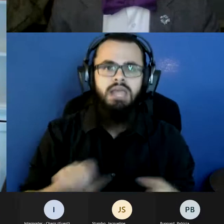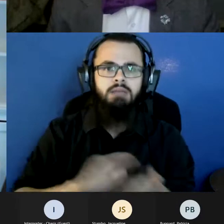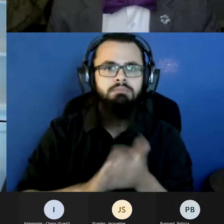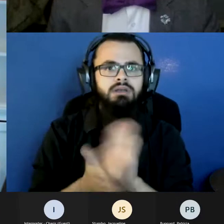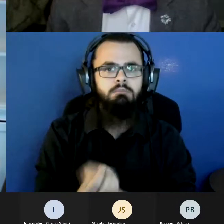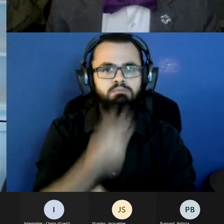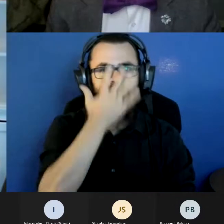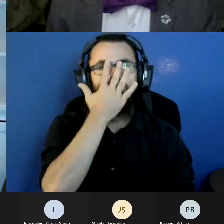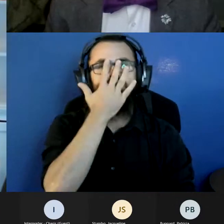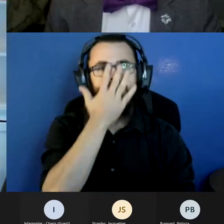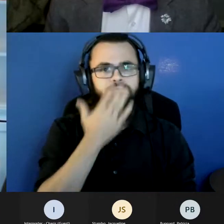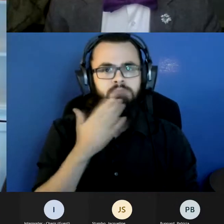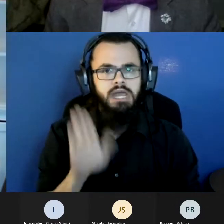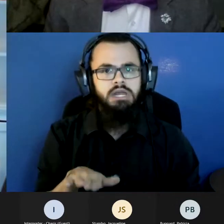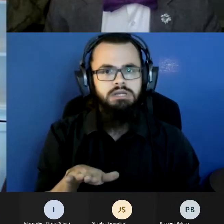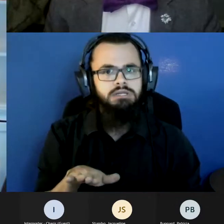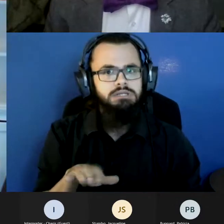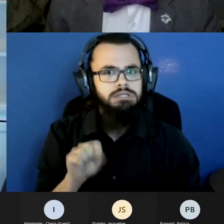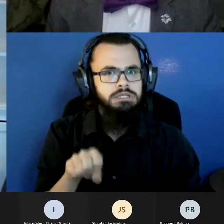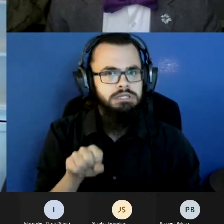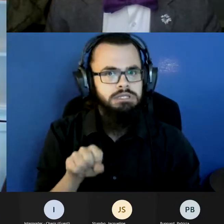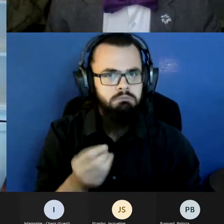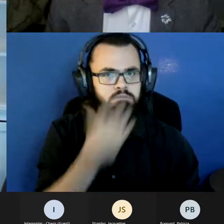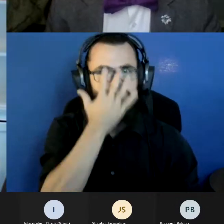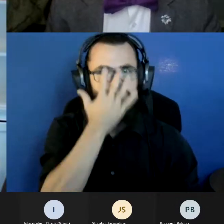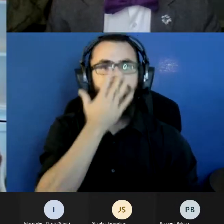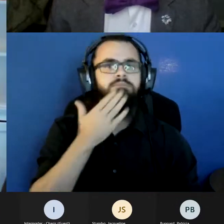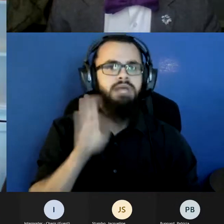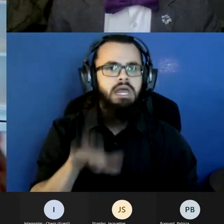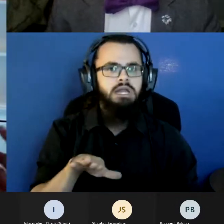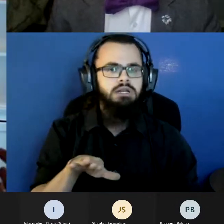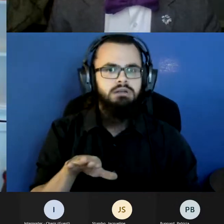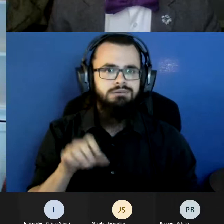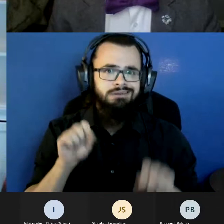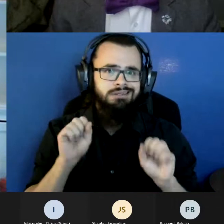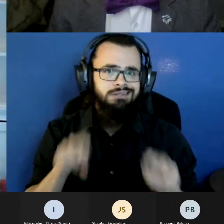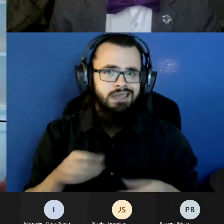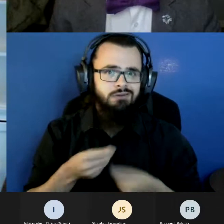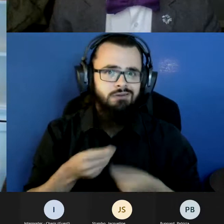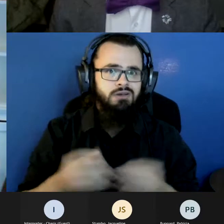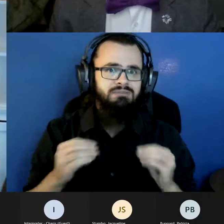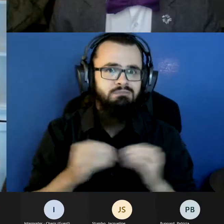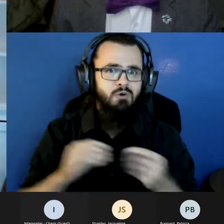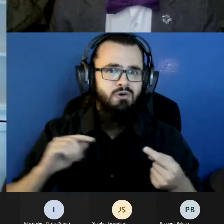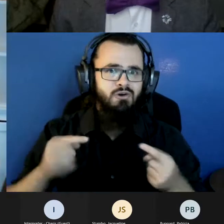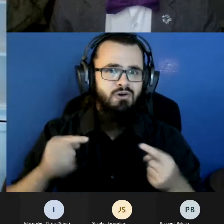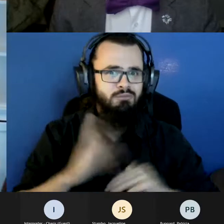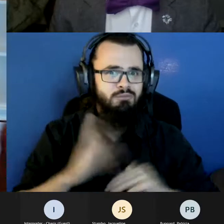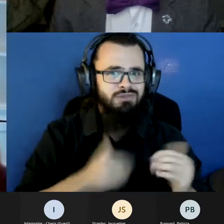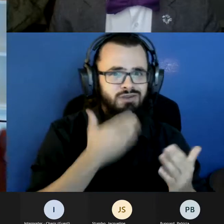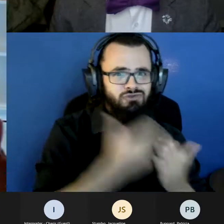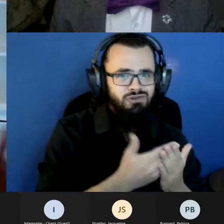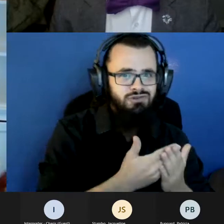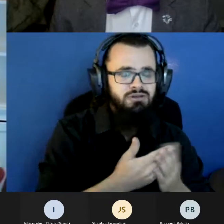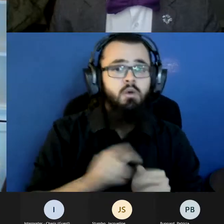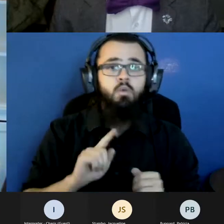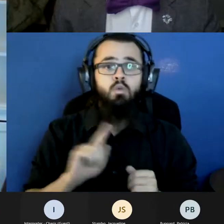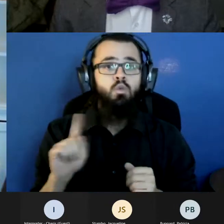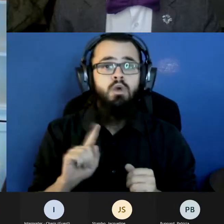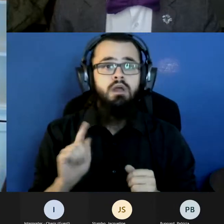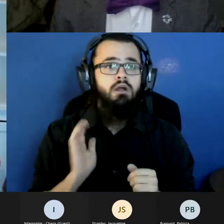people. And so ultimately where the university leadership will fall on this, I do